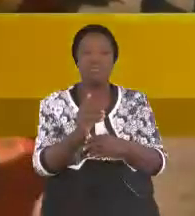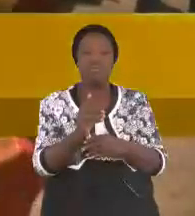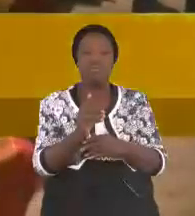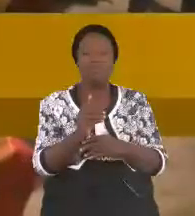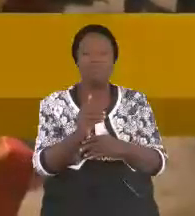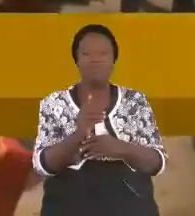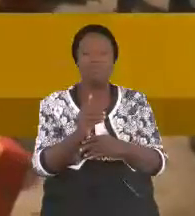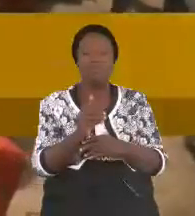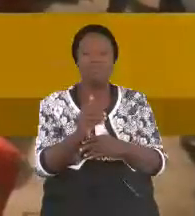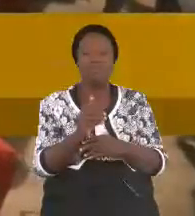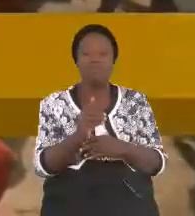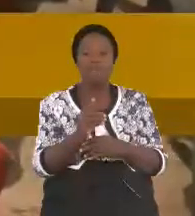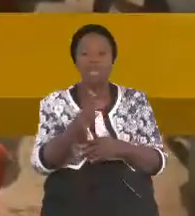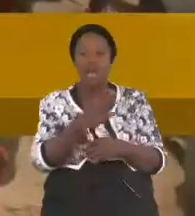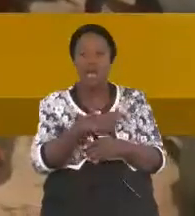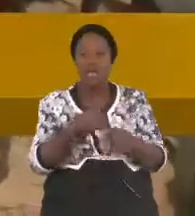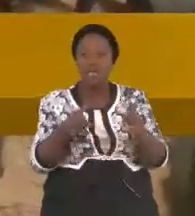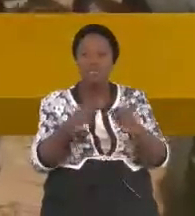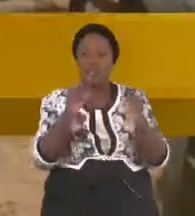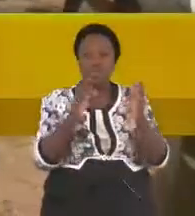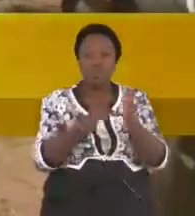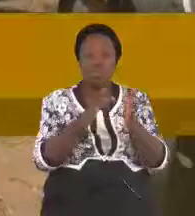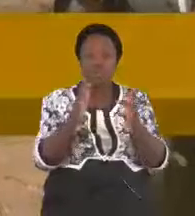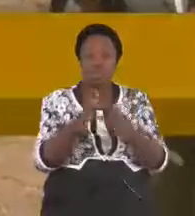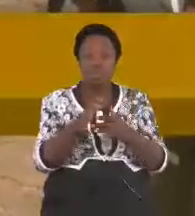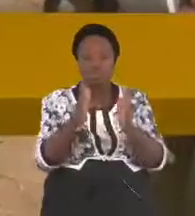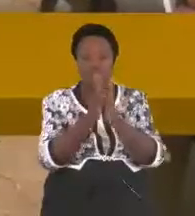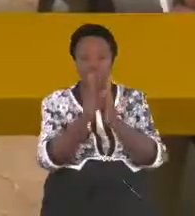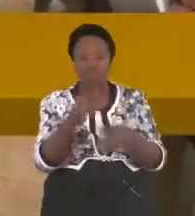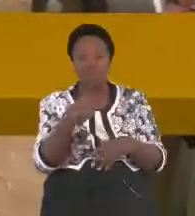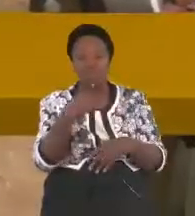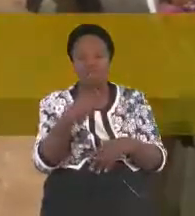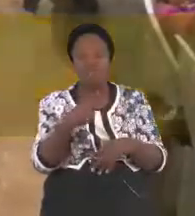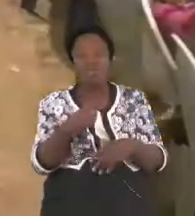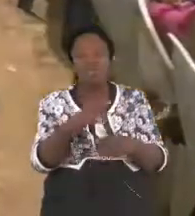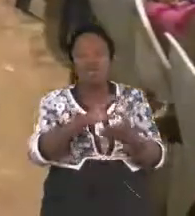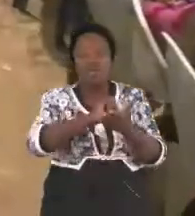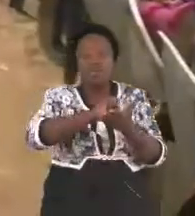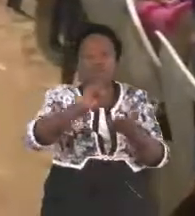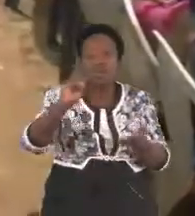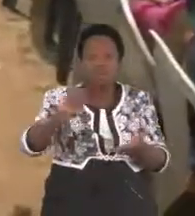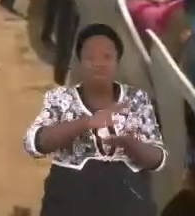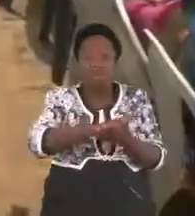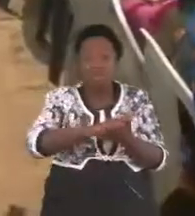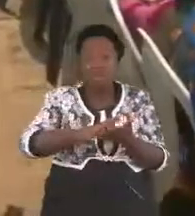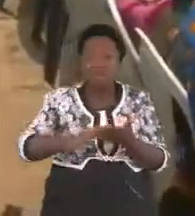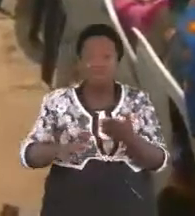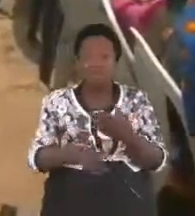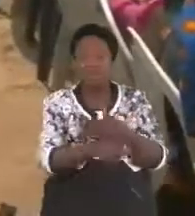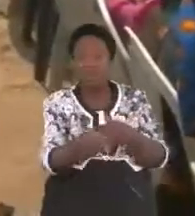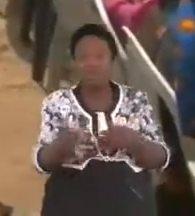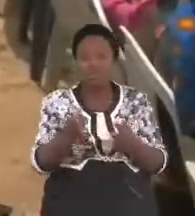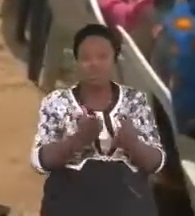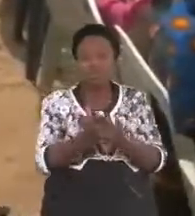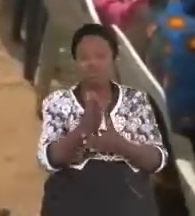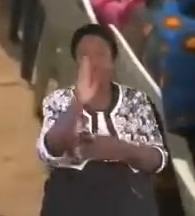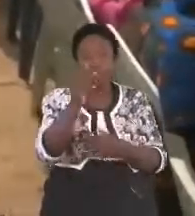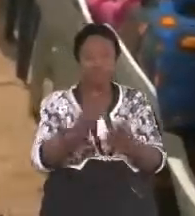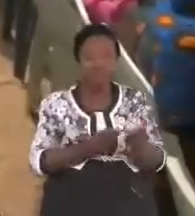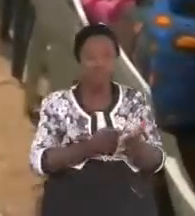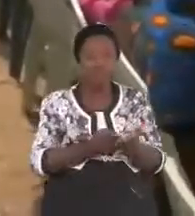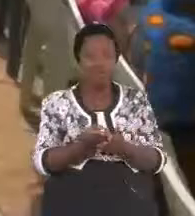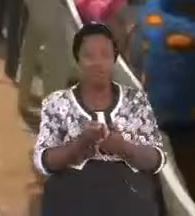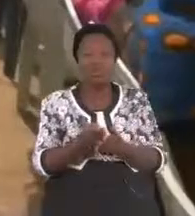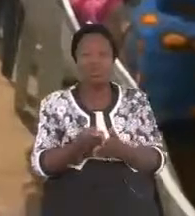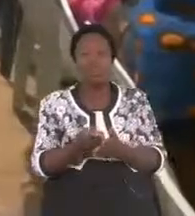And as Jesus prayed, he said, sanctify them through thy truth. Thy word is